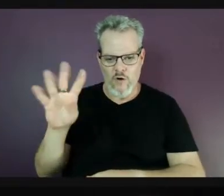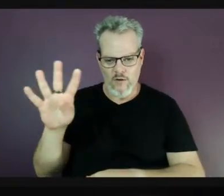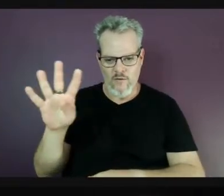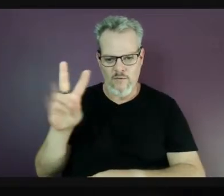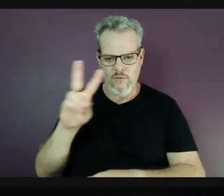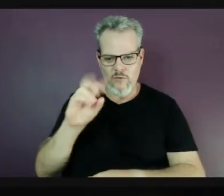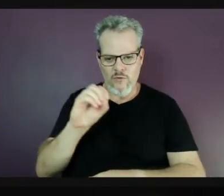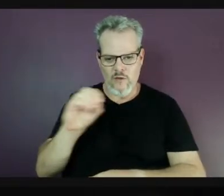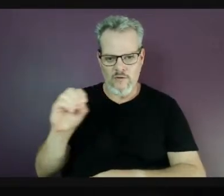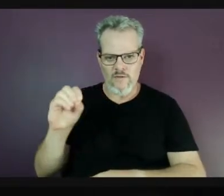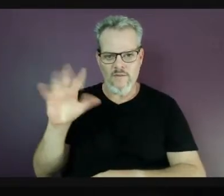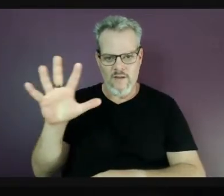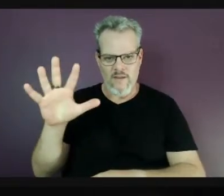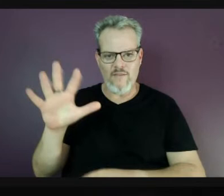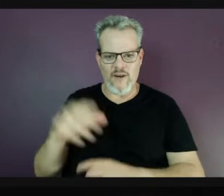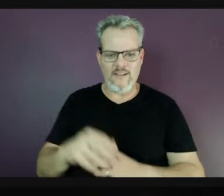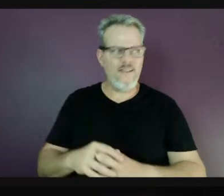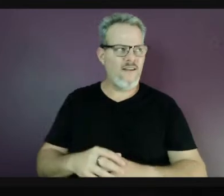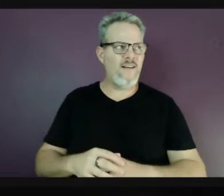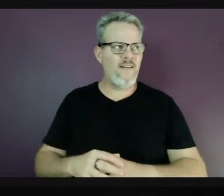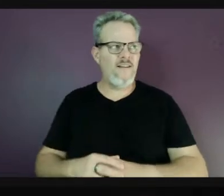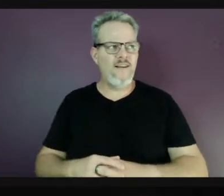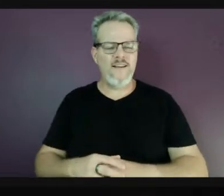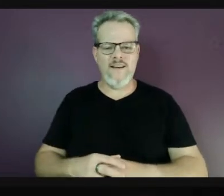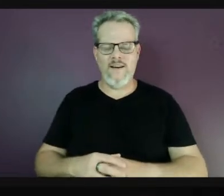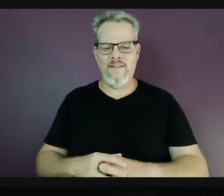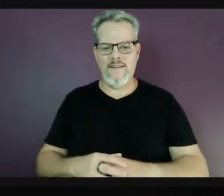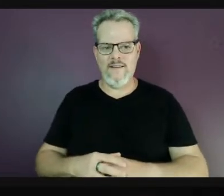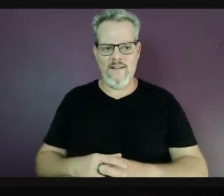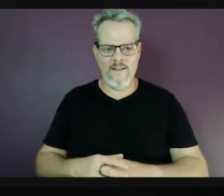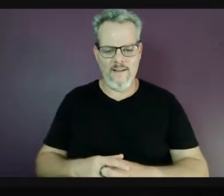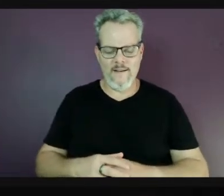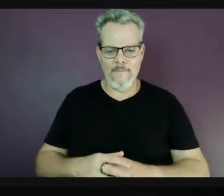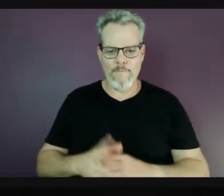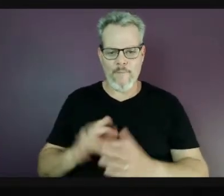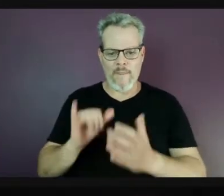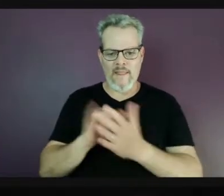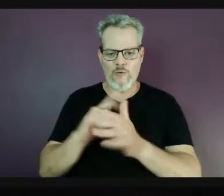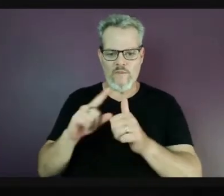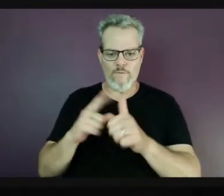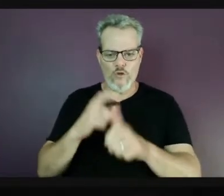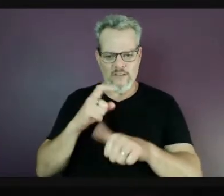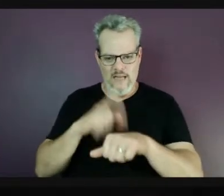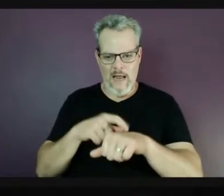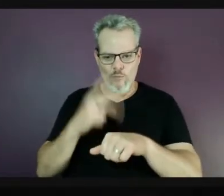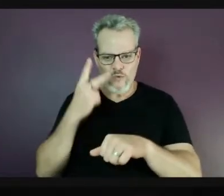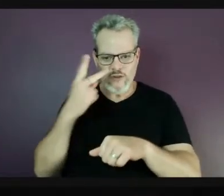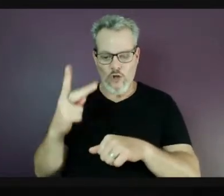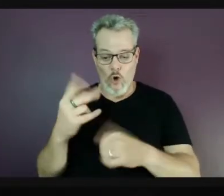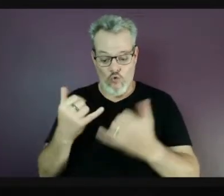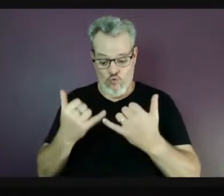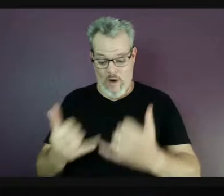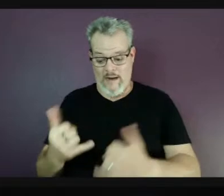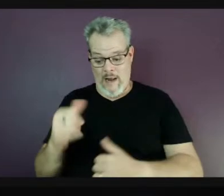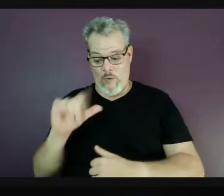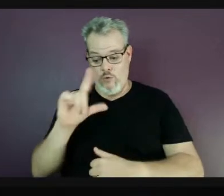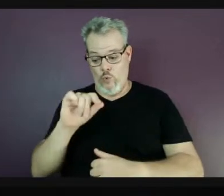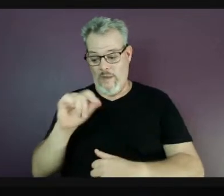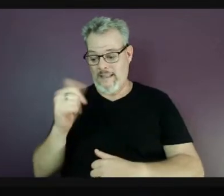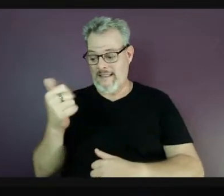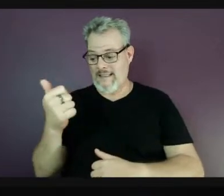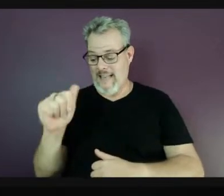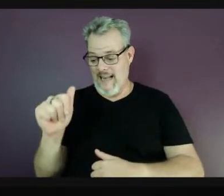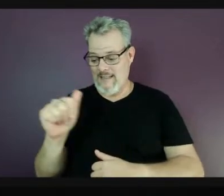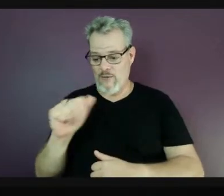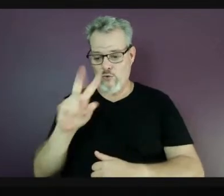first blob of extra magma came up. That was the first sign I think to come, because right here in 2010, 2008, 2010, things